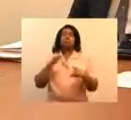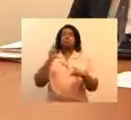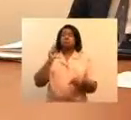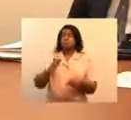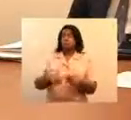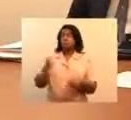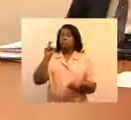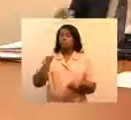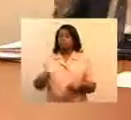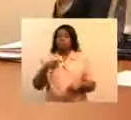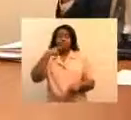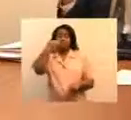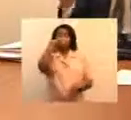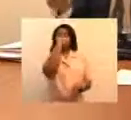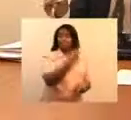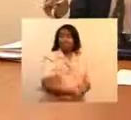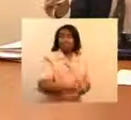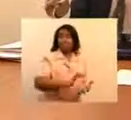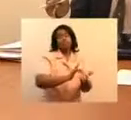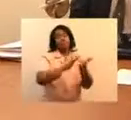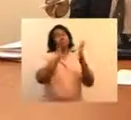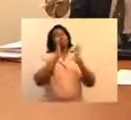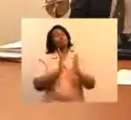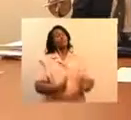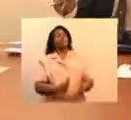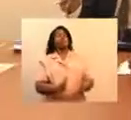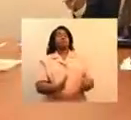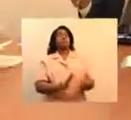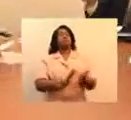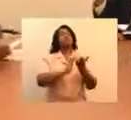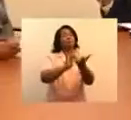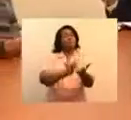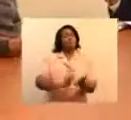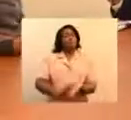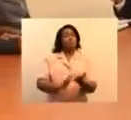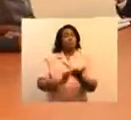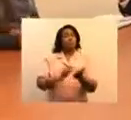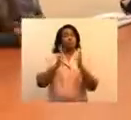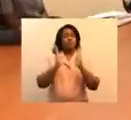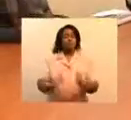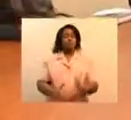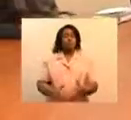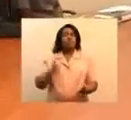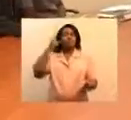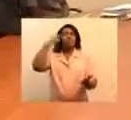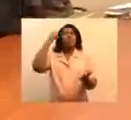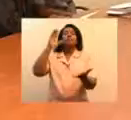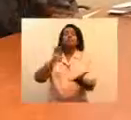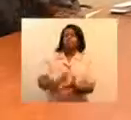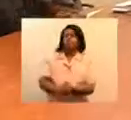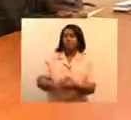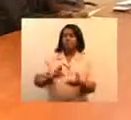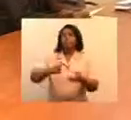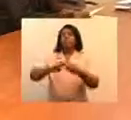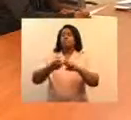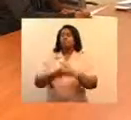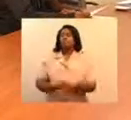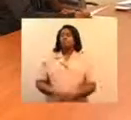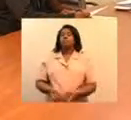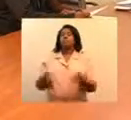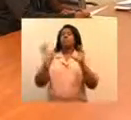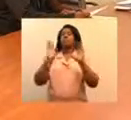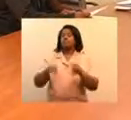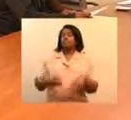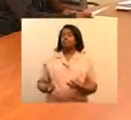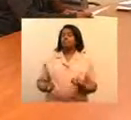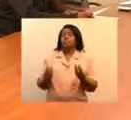he wishes to do so. The mediator also has the discretion to terminate the mediation if he or she has